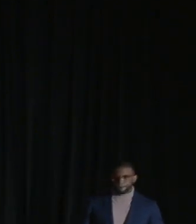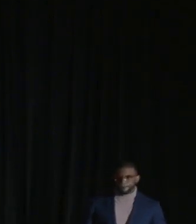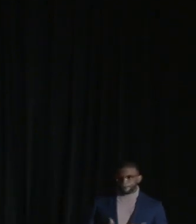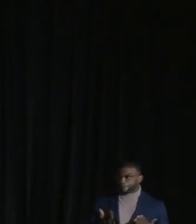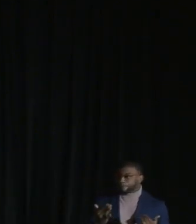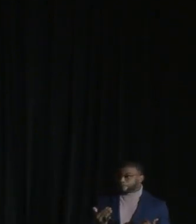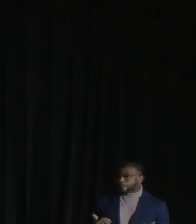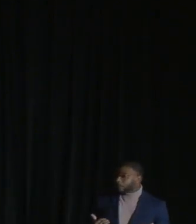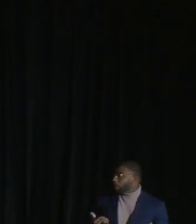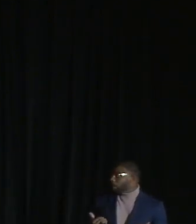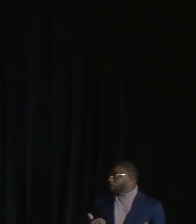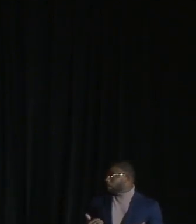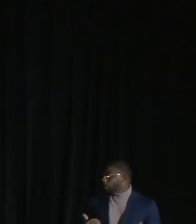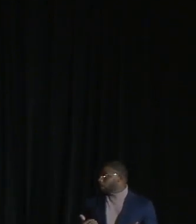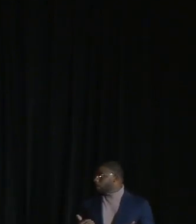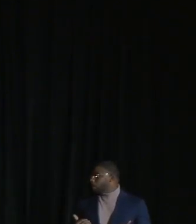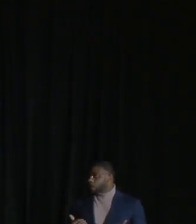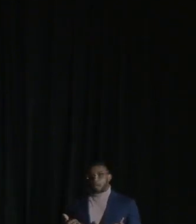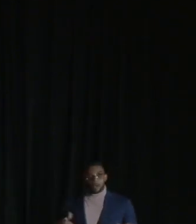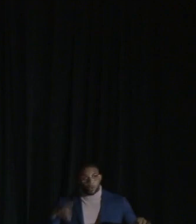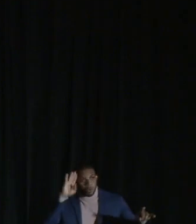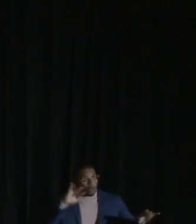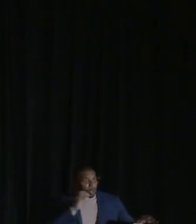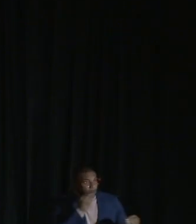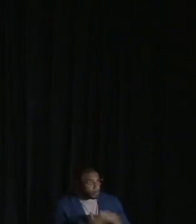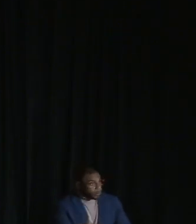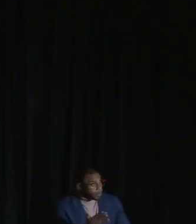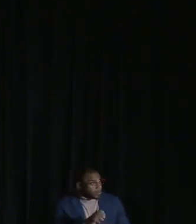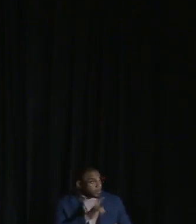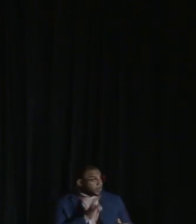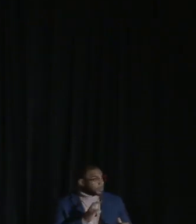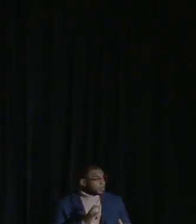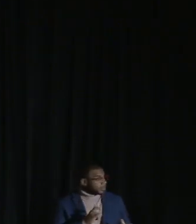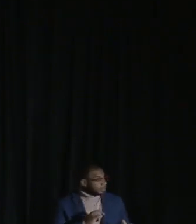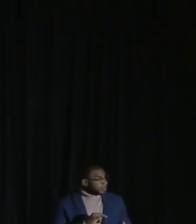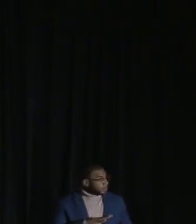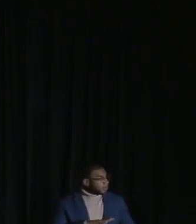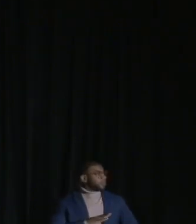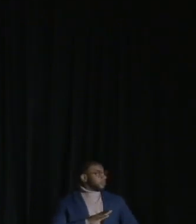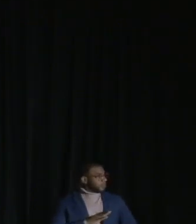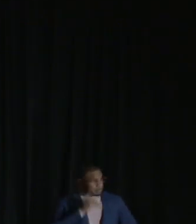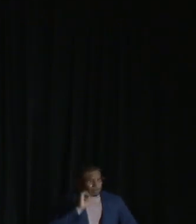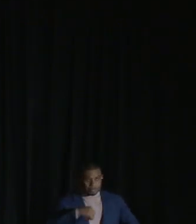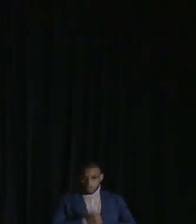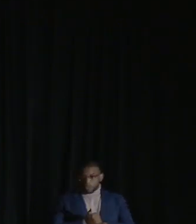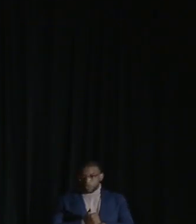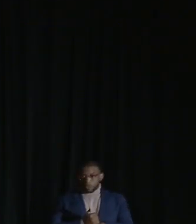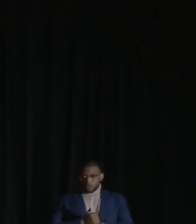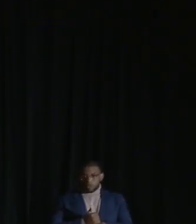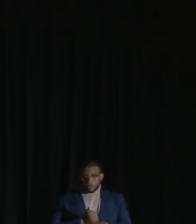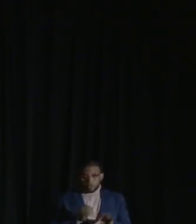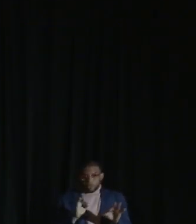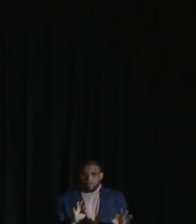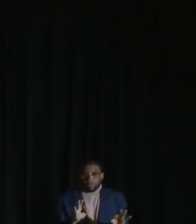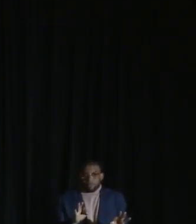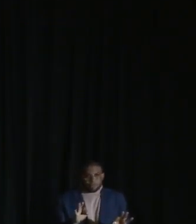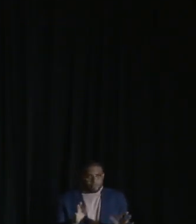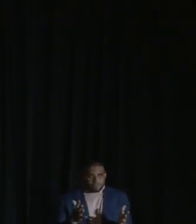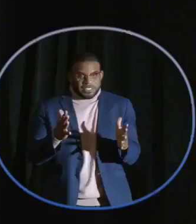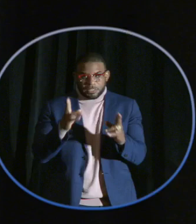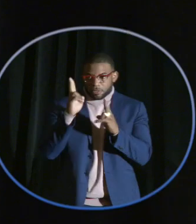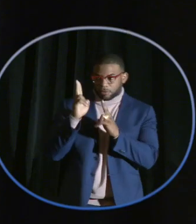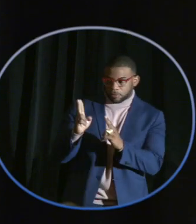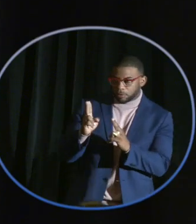Now that we know our breakfast will be hearty because the setup has been such a tremendous